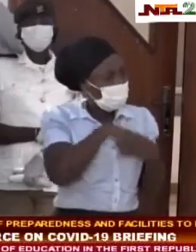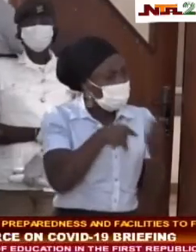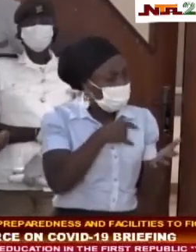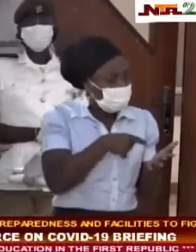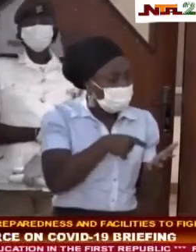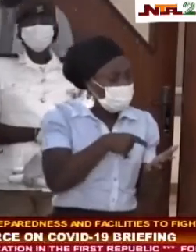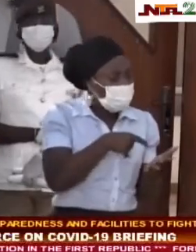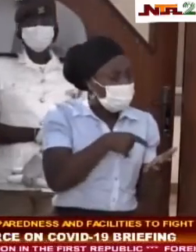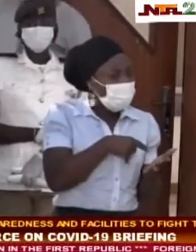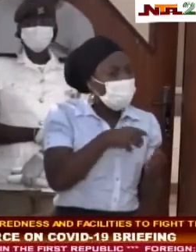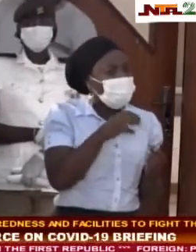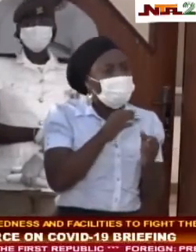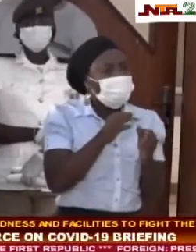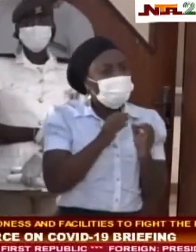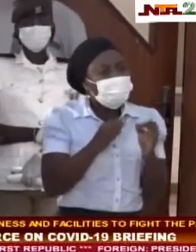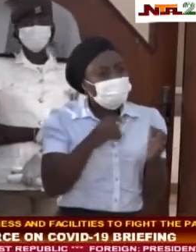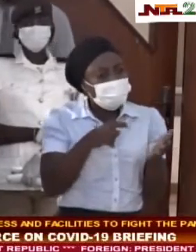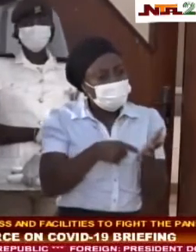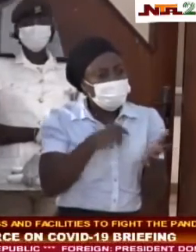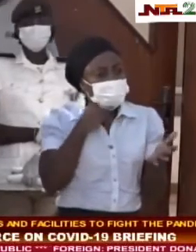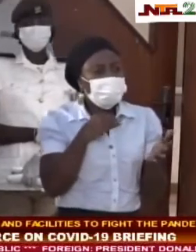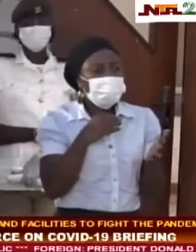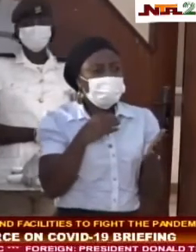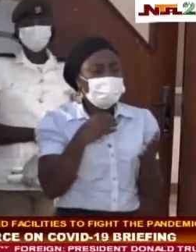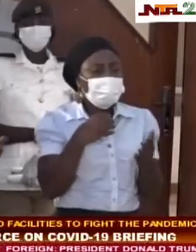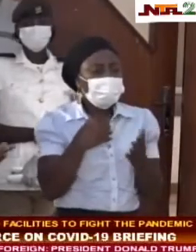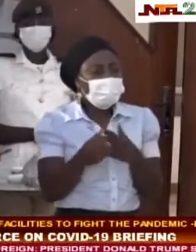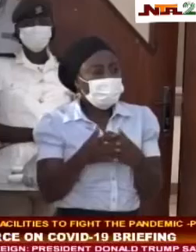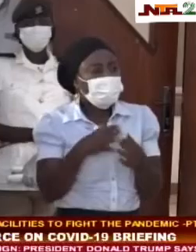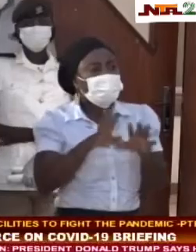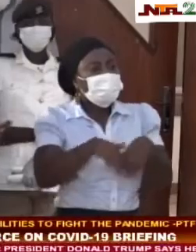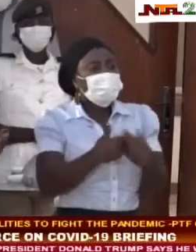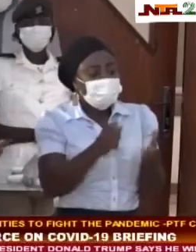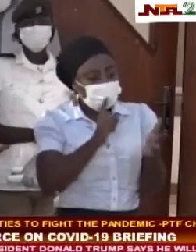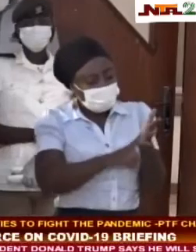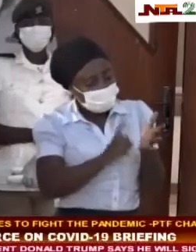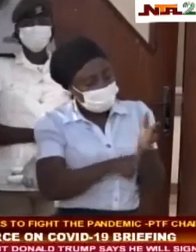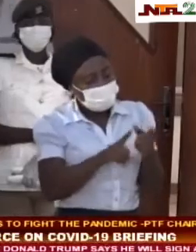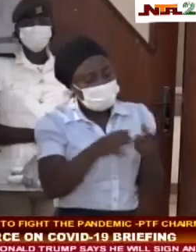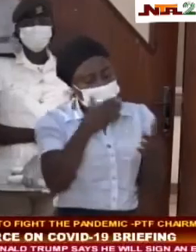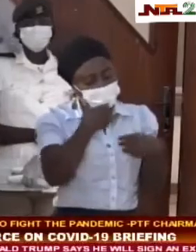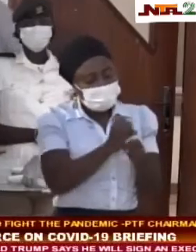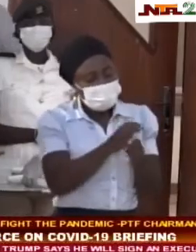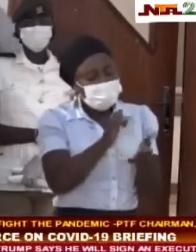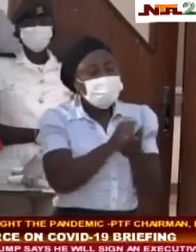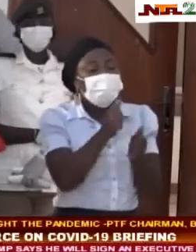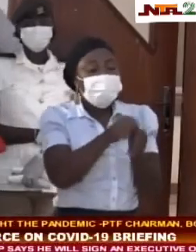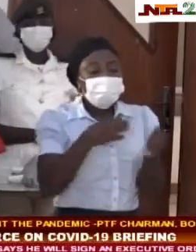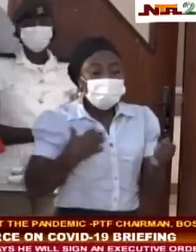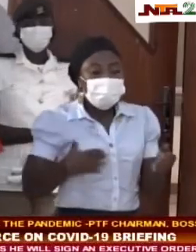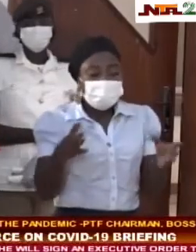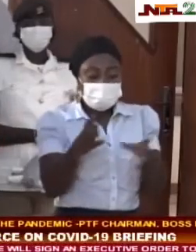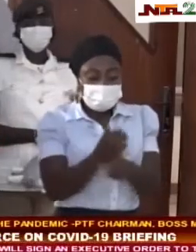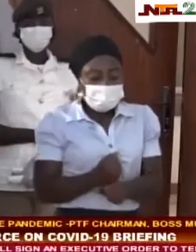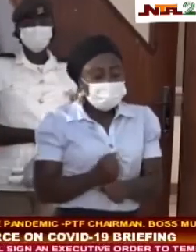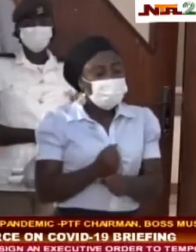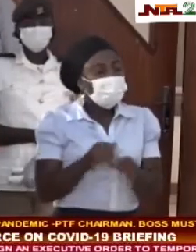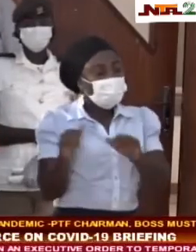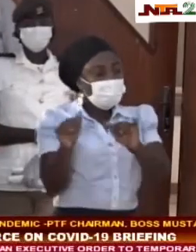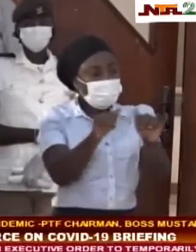are you checking to ensure, everybody that needs palliative at this time gets